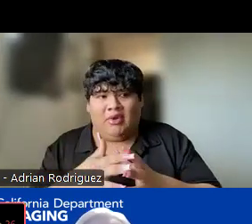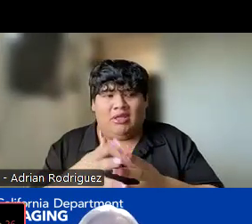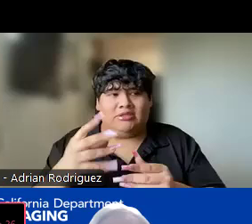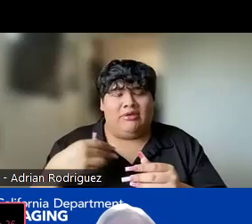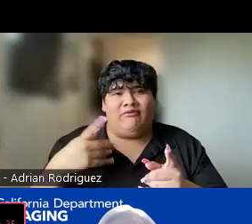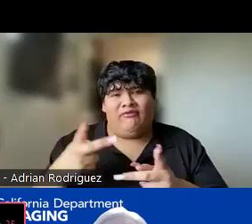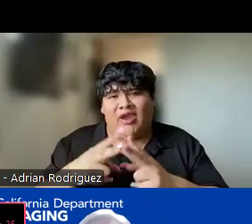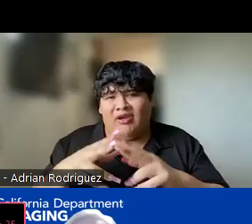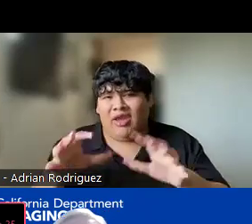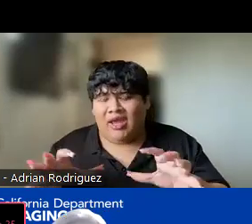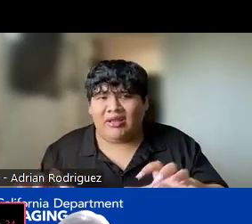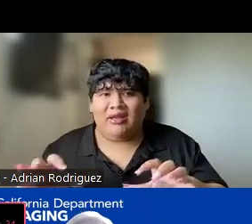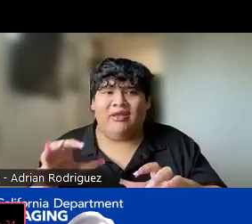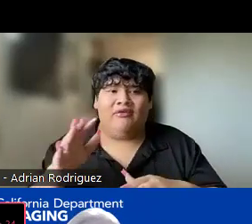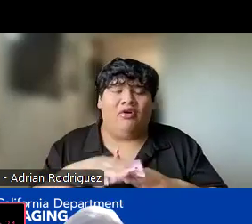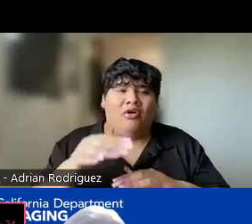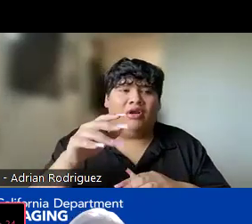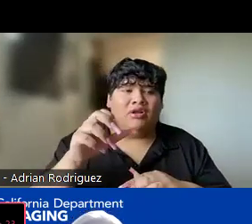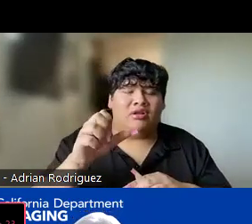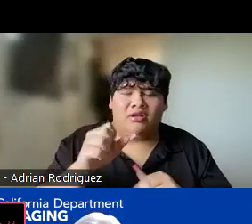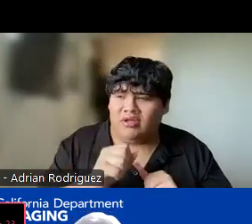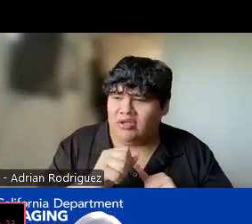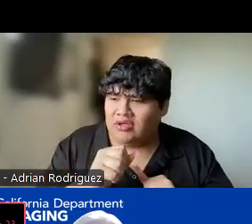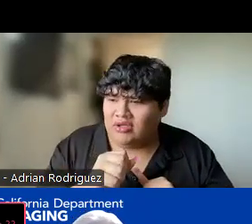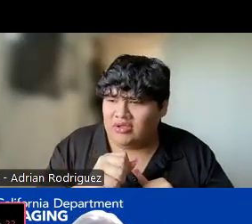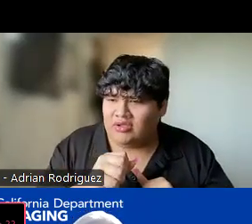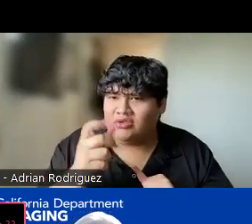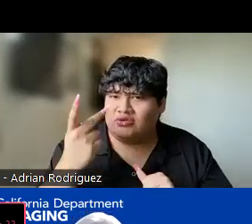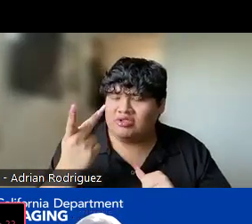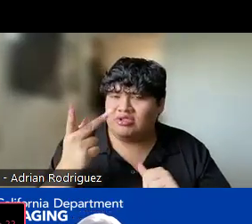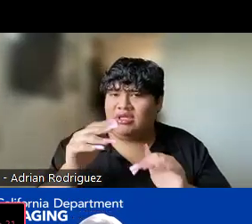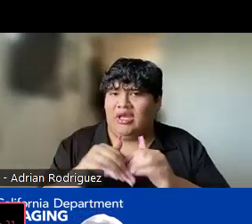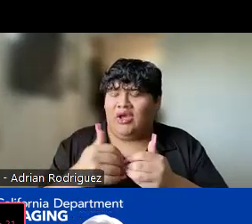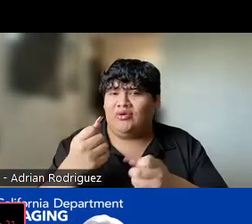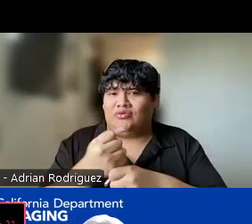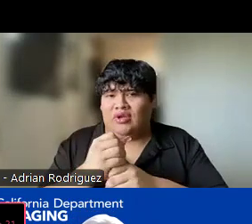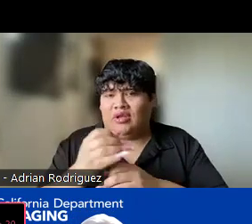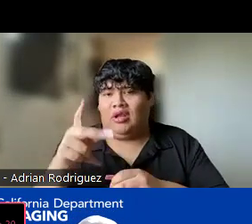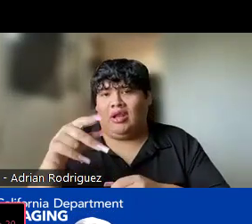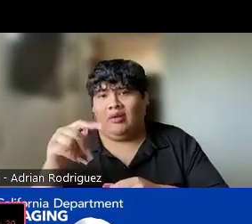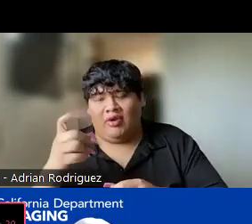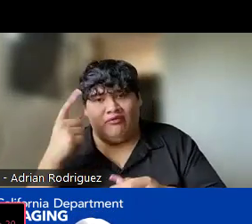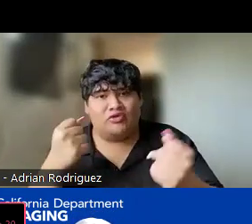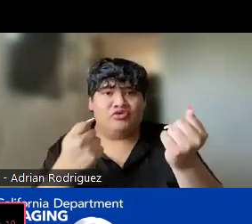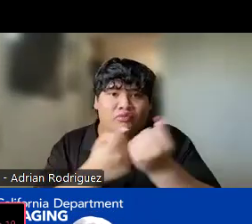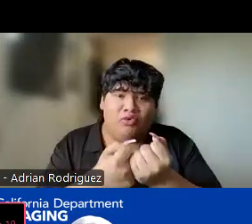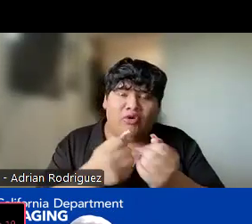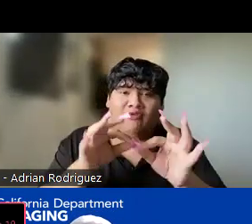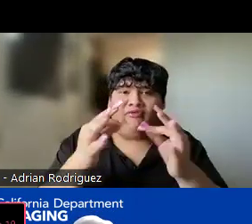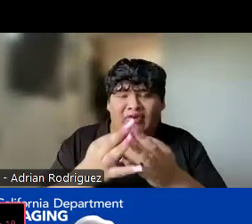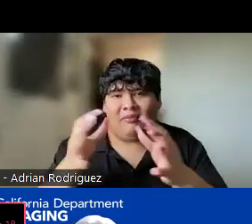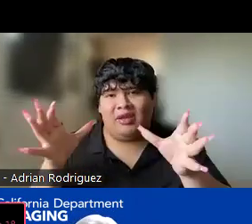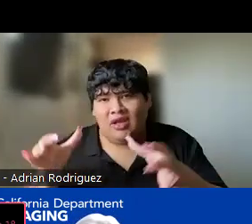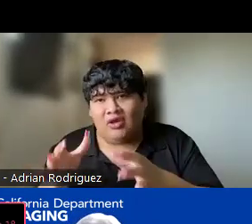with the ombudsman. We're meeting again to see about creating some type of pilot to support family councils. We